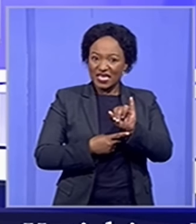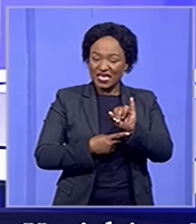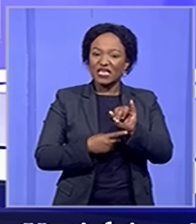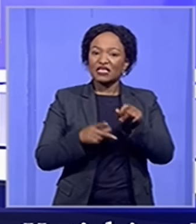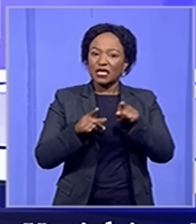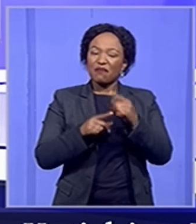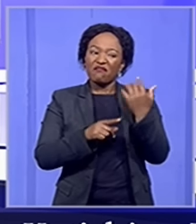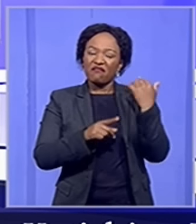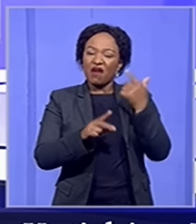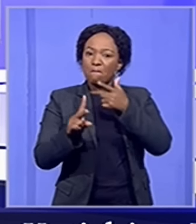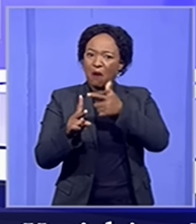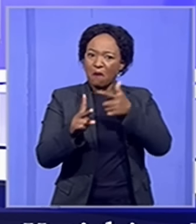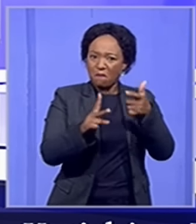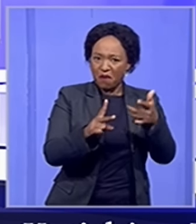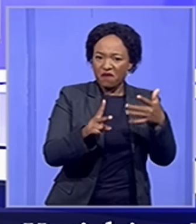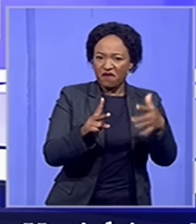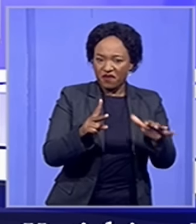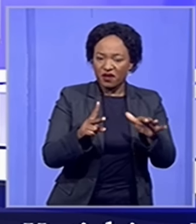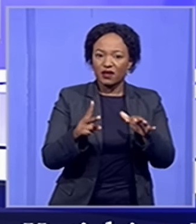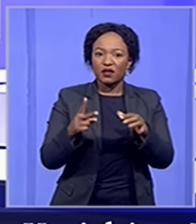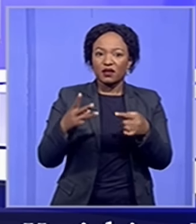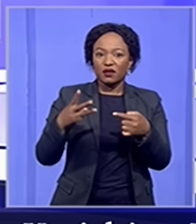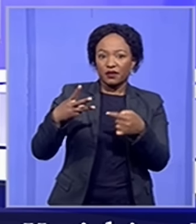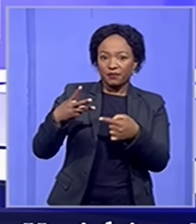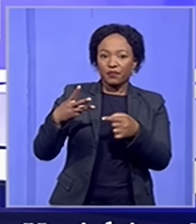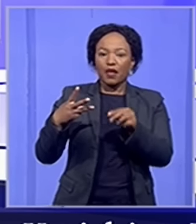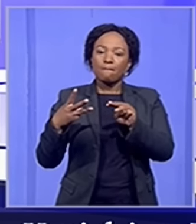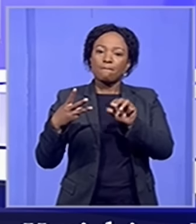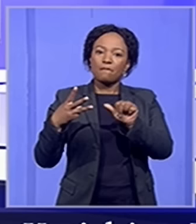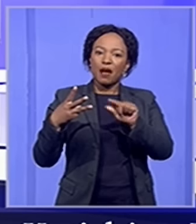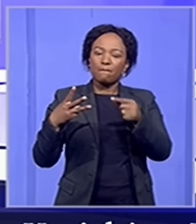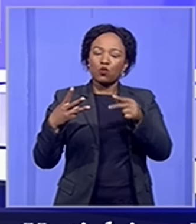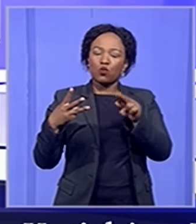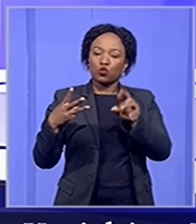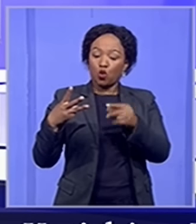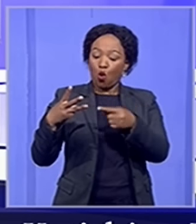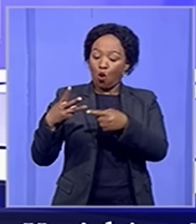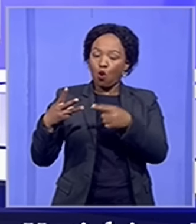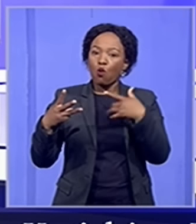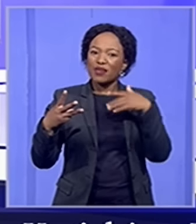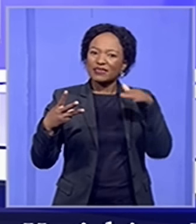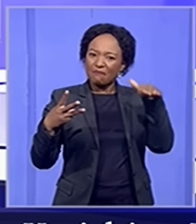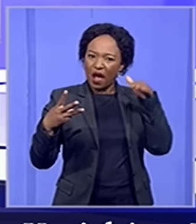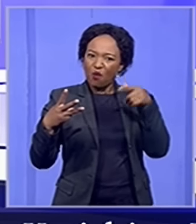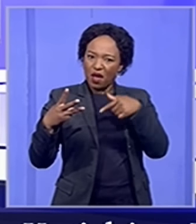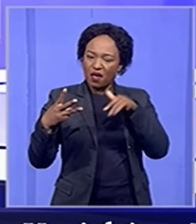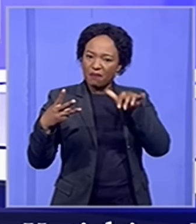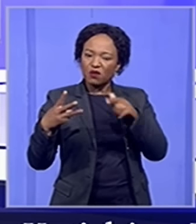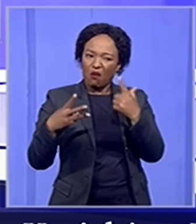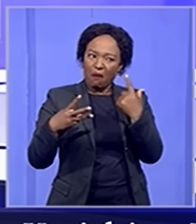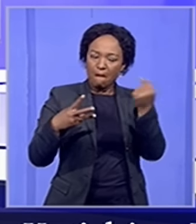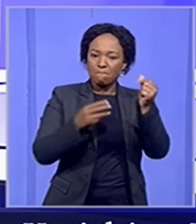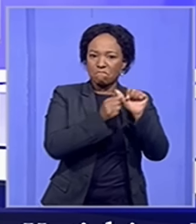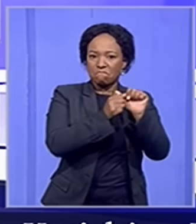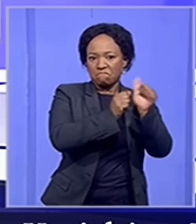go feta. Modudi wa naga ya Zimbabwe Mabuto Ncube yena o phulogile tiragalo yeo.